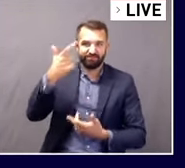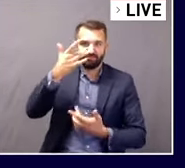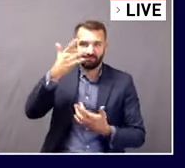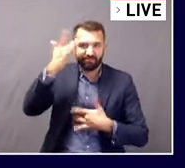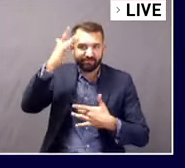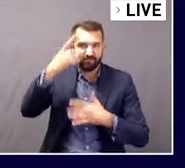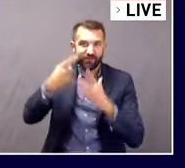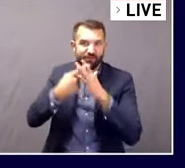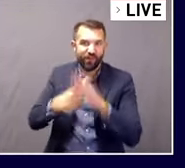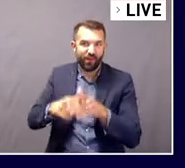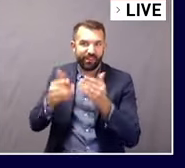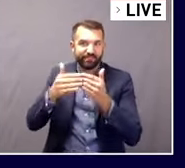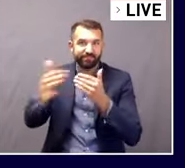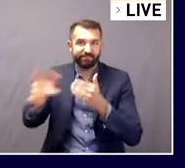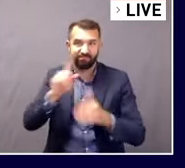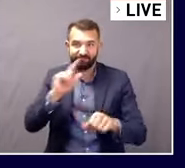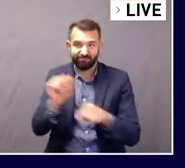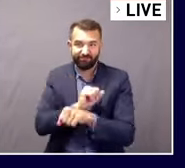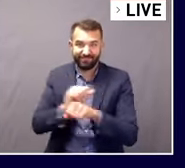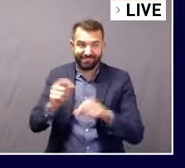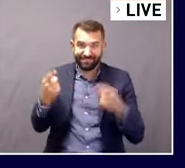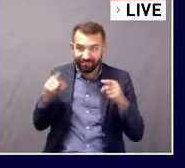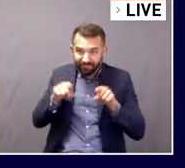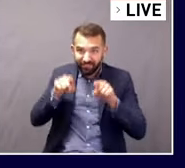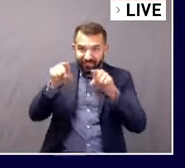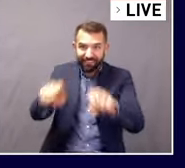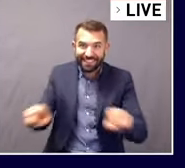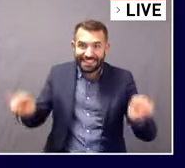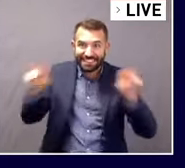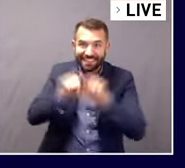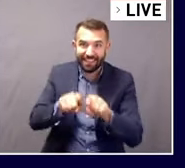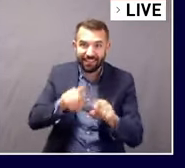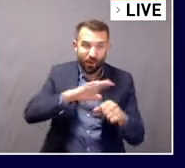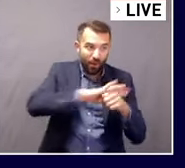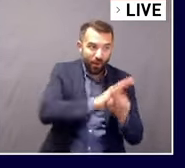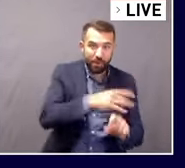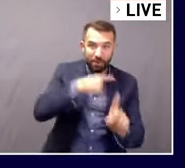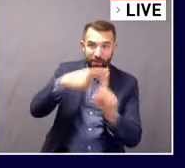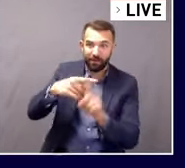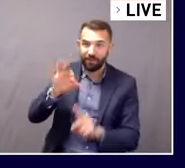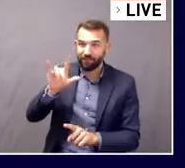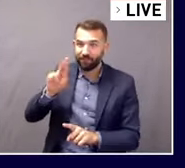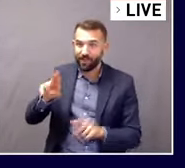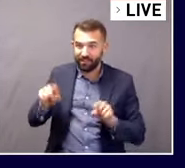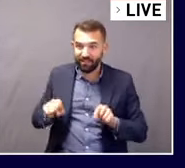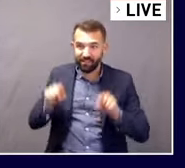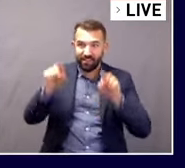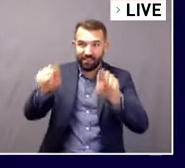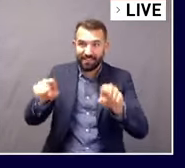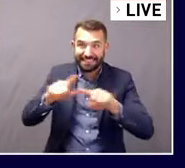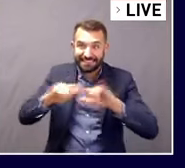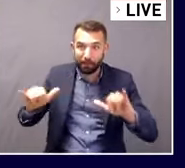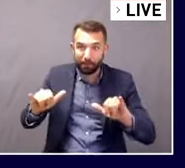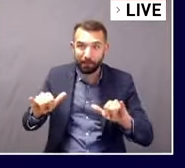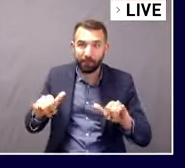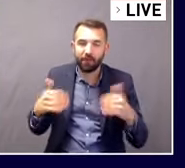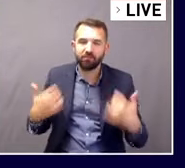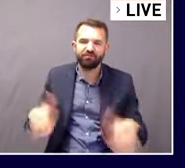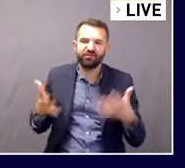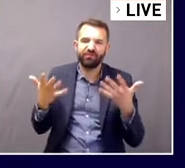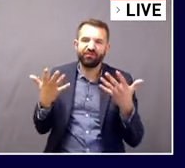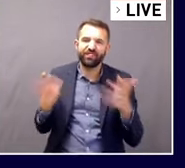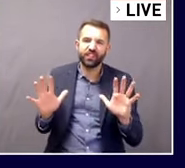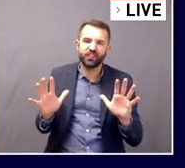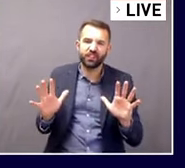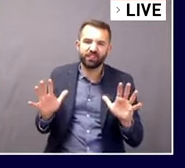concurrent epidemics, one of COVID-19, the other of influenza, arriving in the state of Maine with